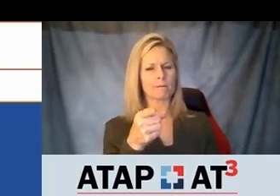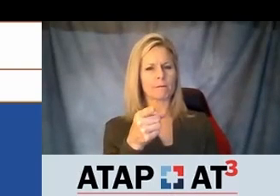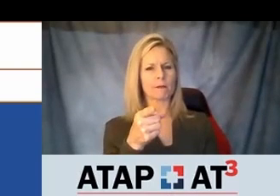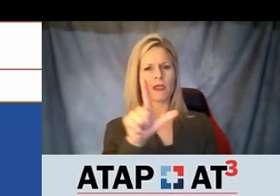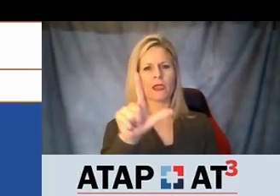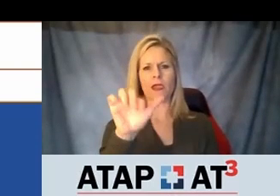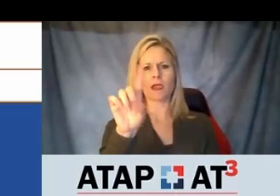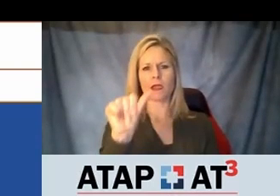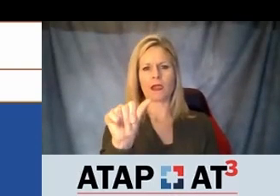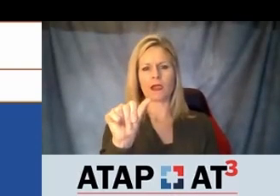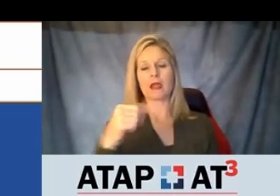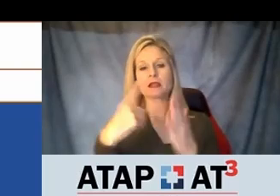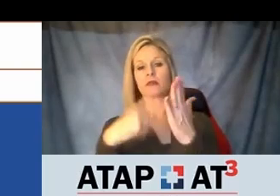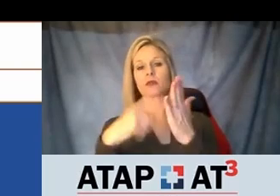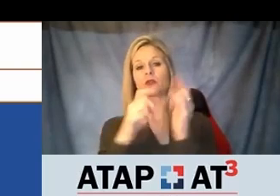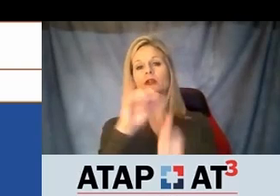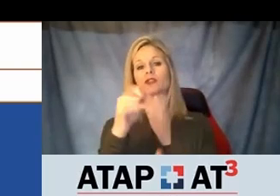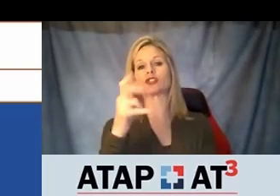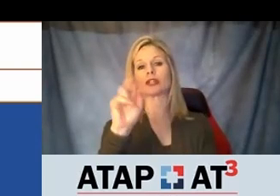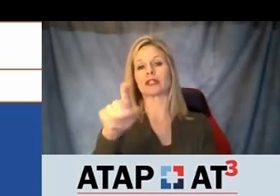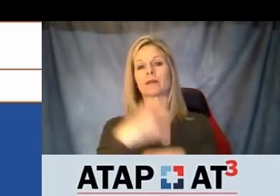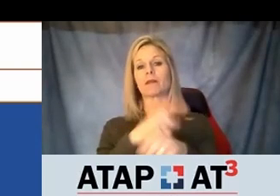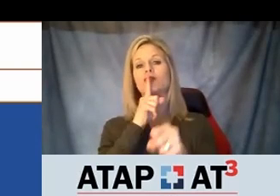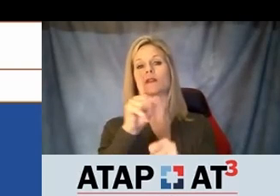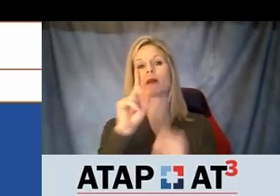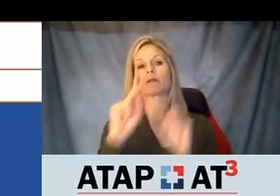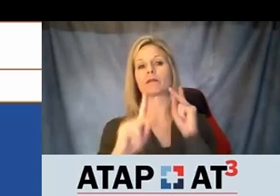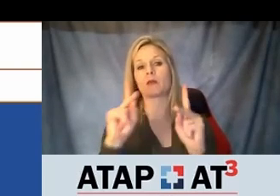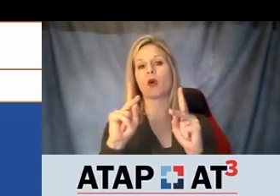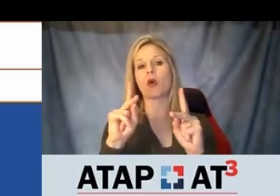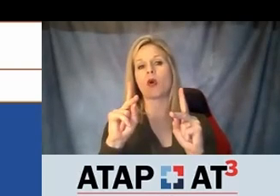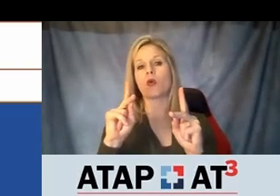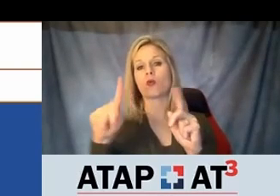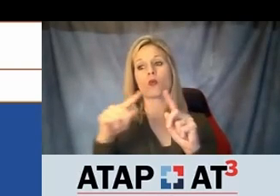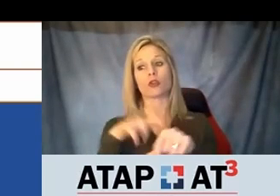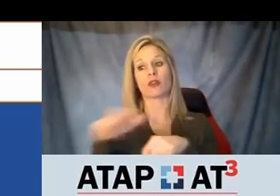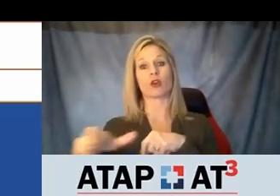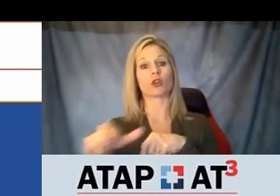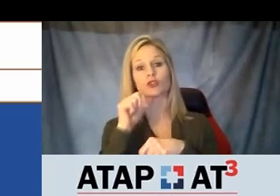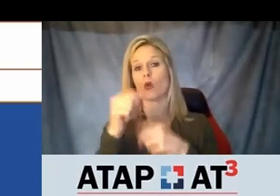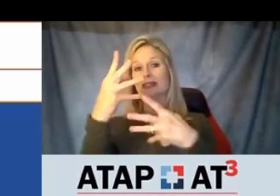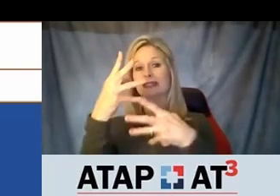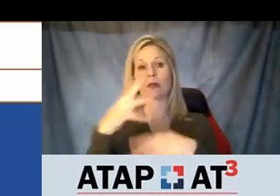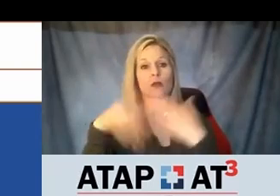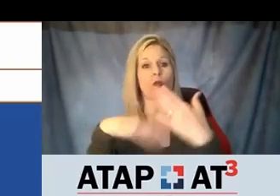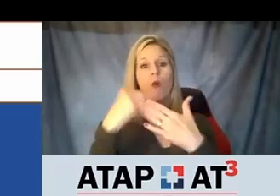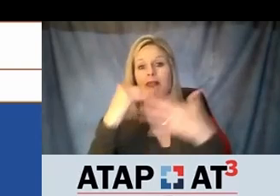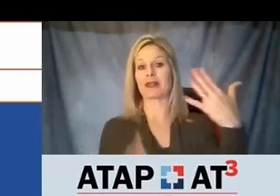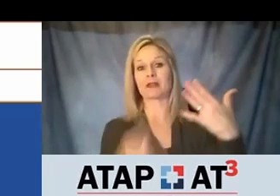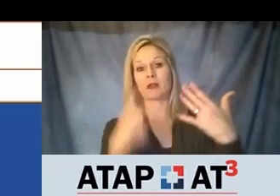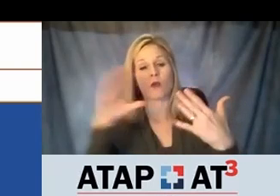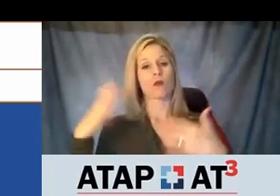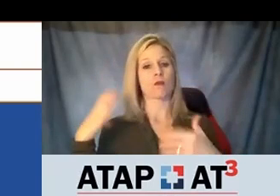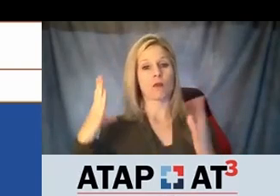Linda. Sometimes with Jan, you need to make sure people you refer to the website don't download the entire list for their